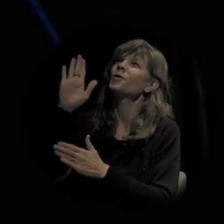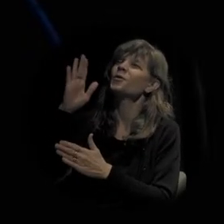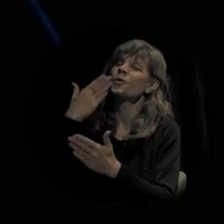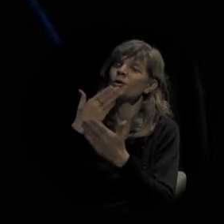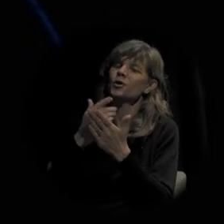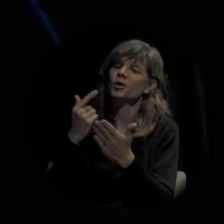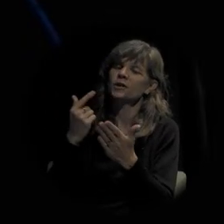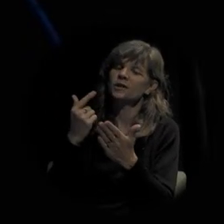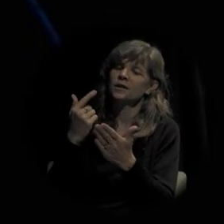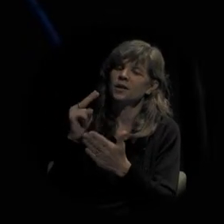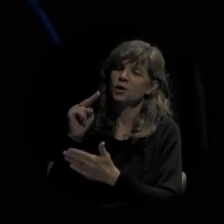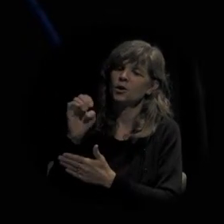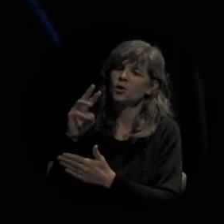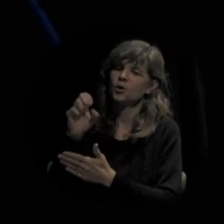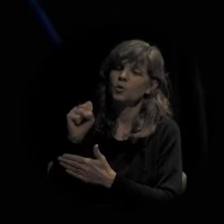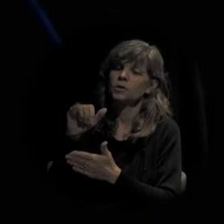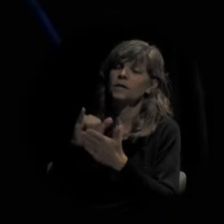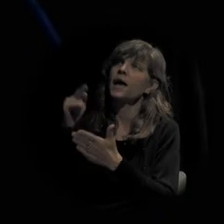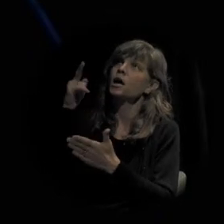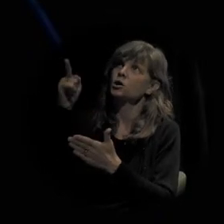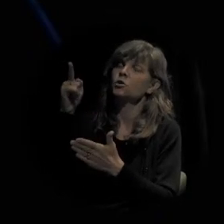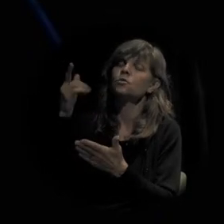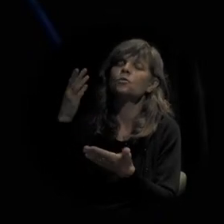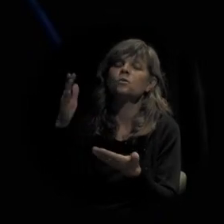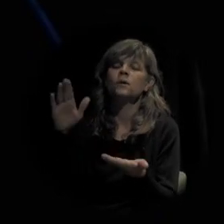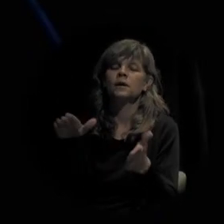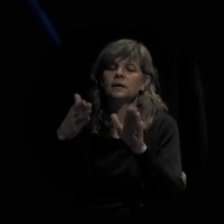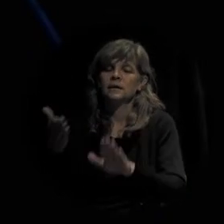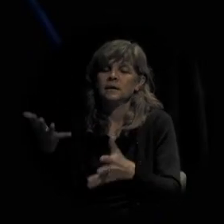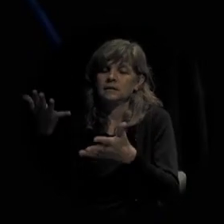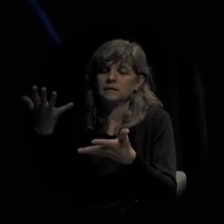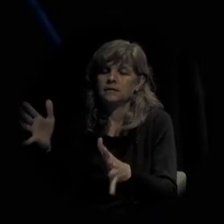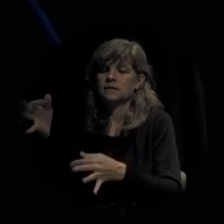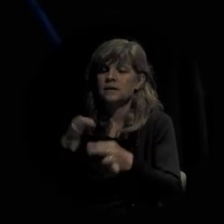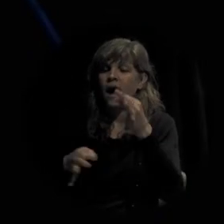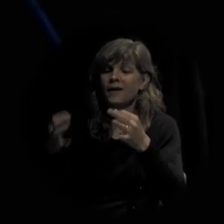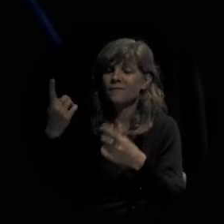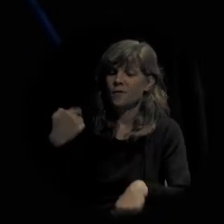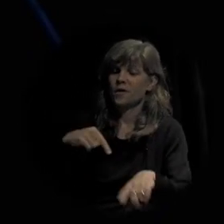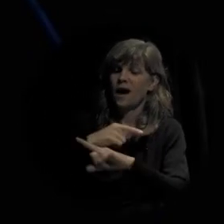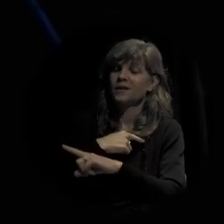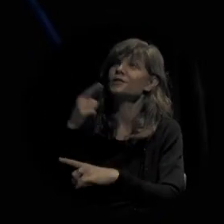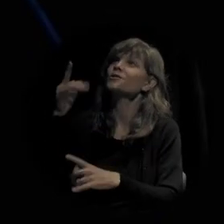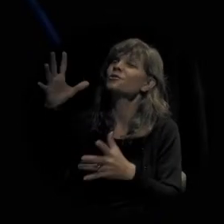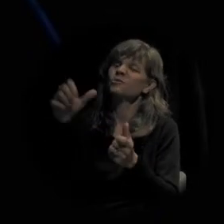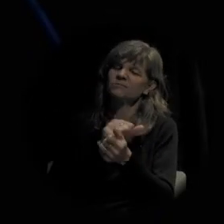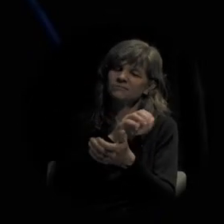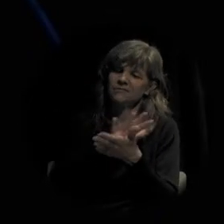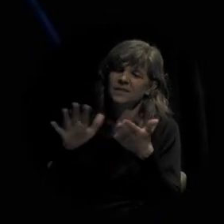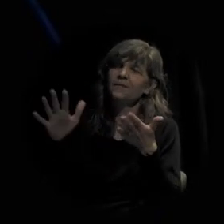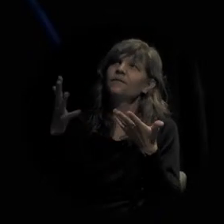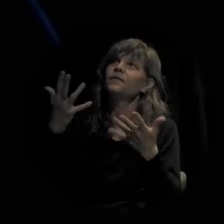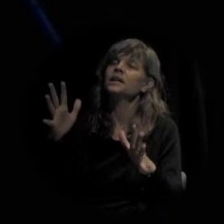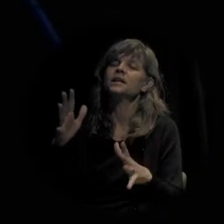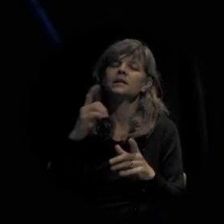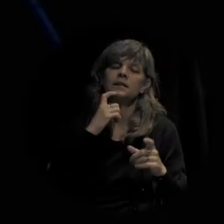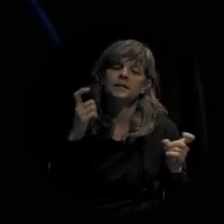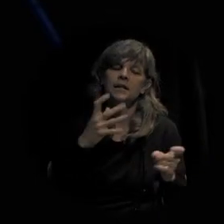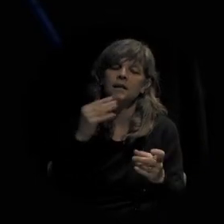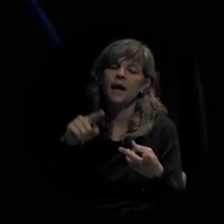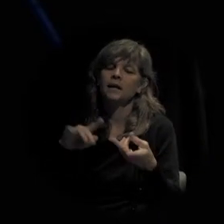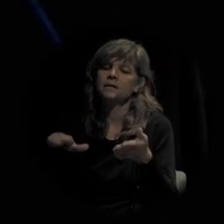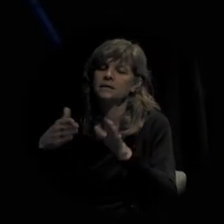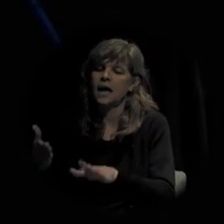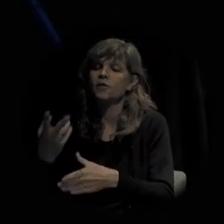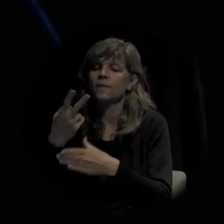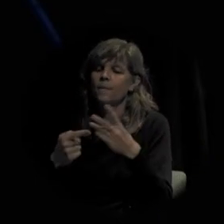died for our sins and rose again to defeat sin and death. It is your grace in our lives. And